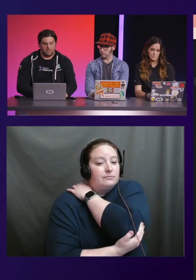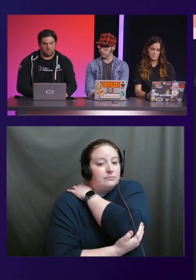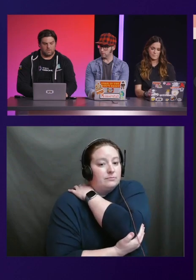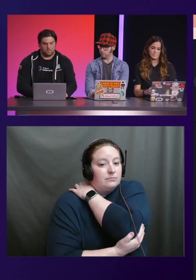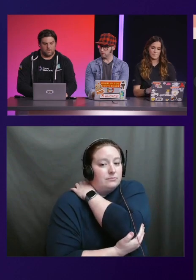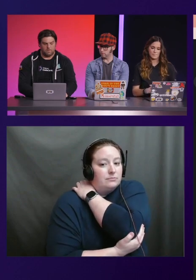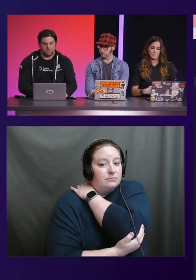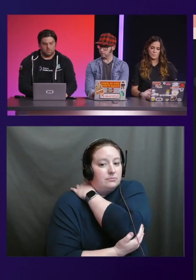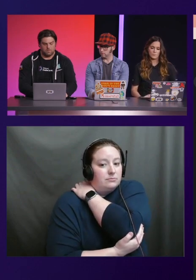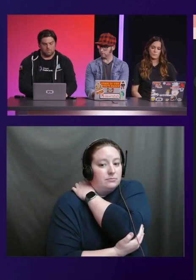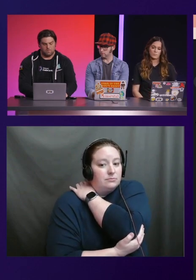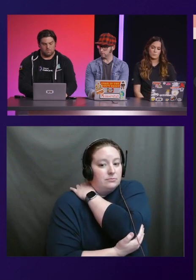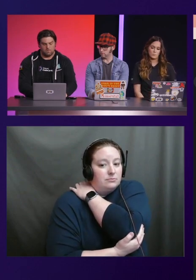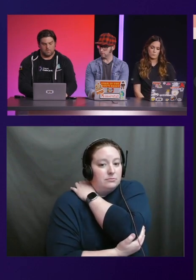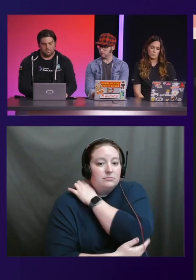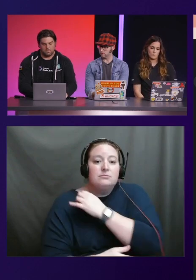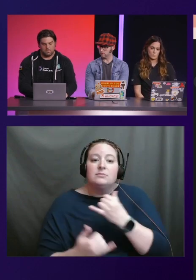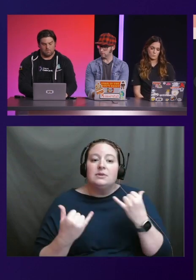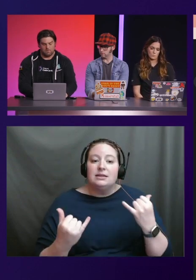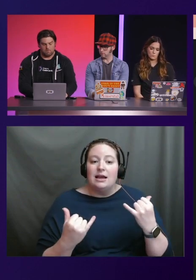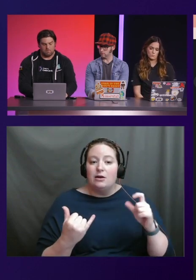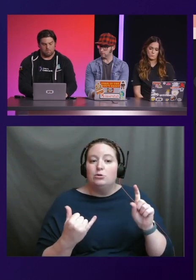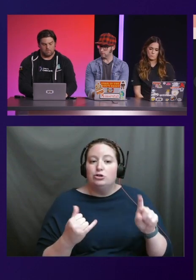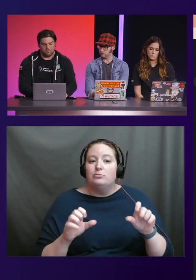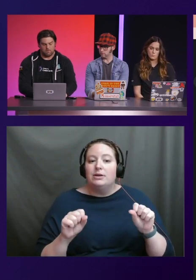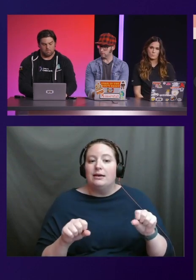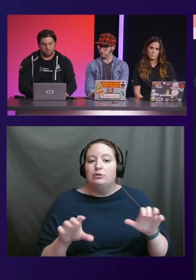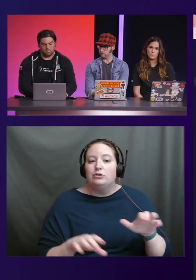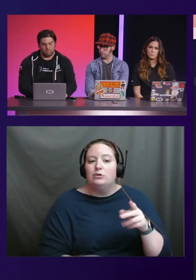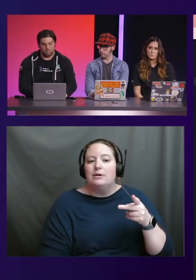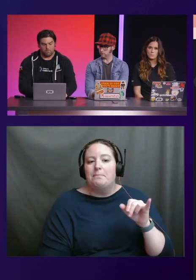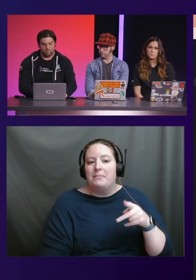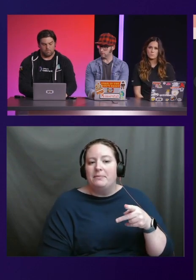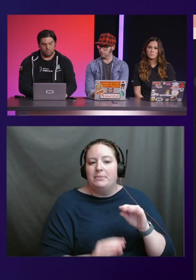And now I should be able to do a pip install. If I can.